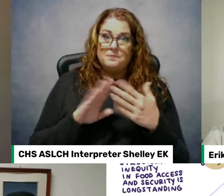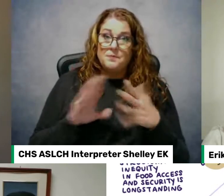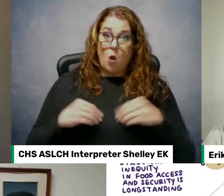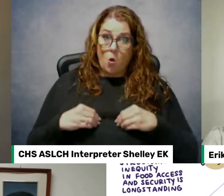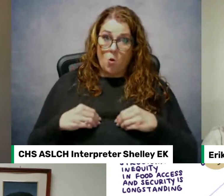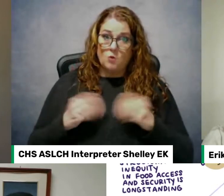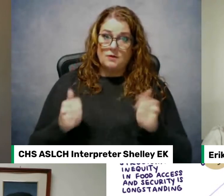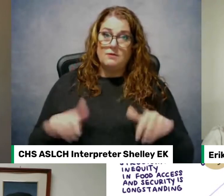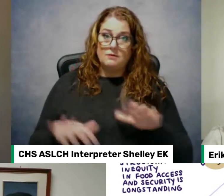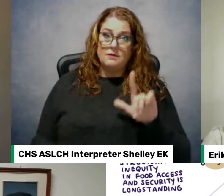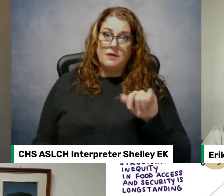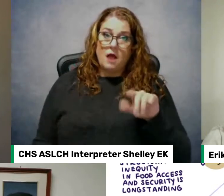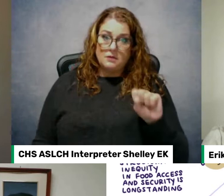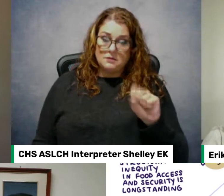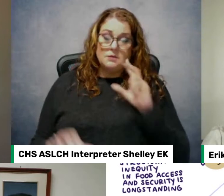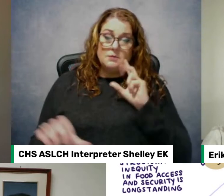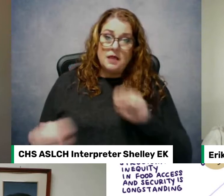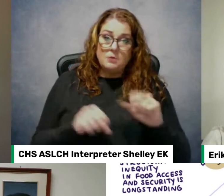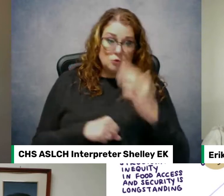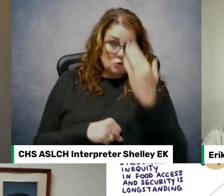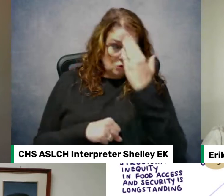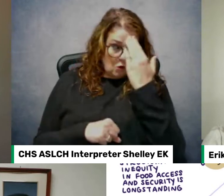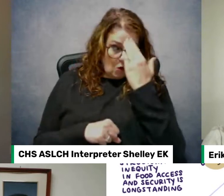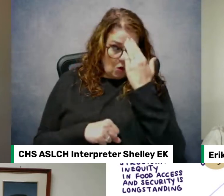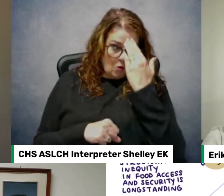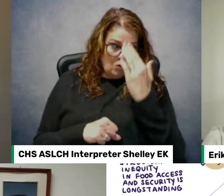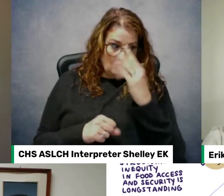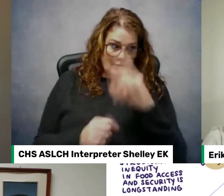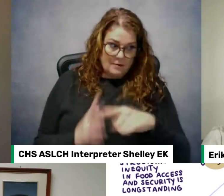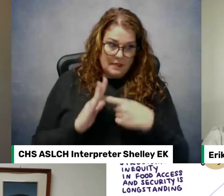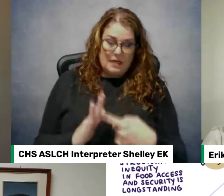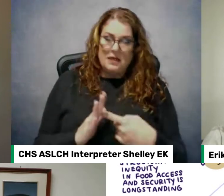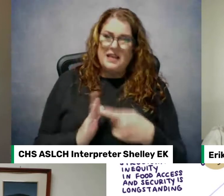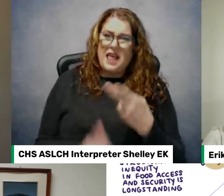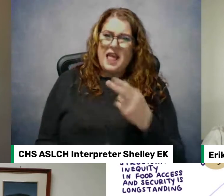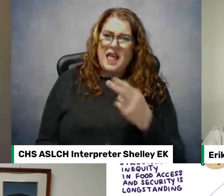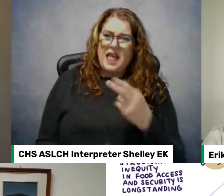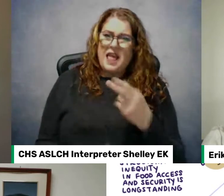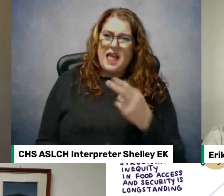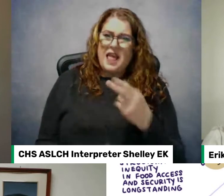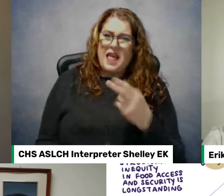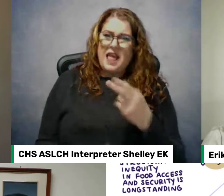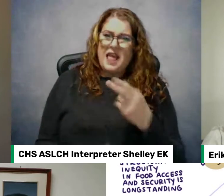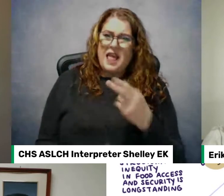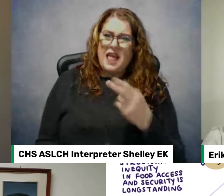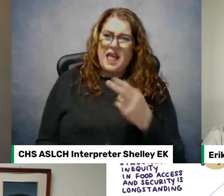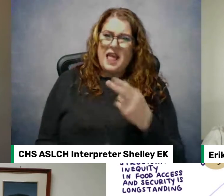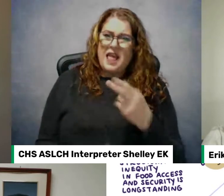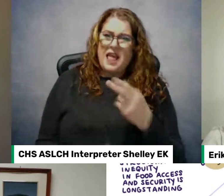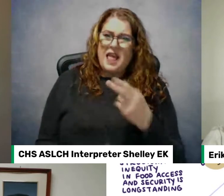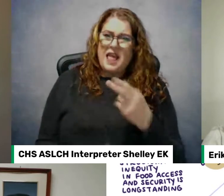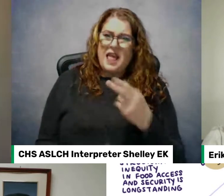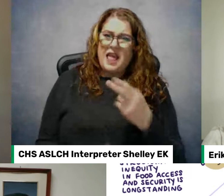city-owned lots, to be able to know just off the bat, hey, you know what? These 6,000 out of these